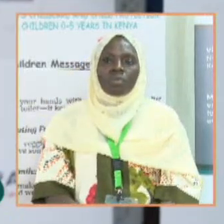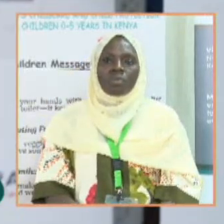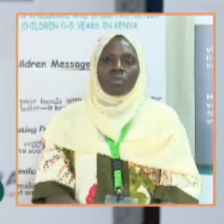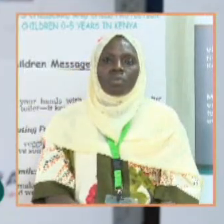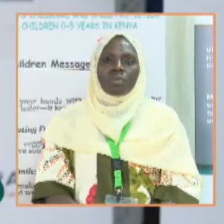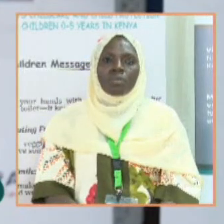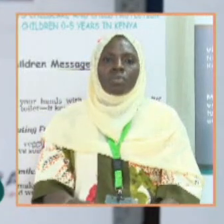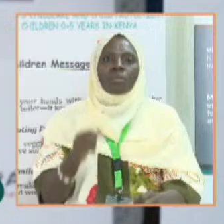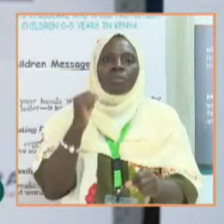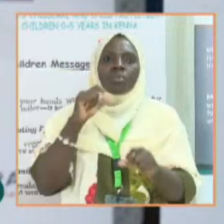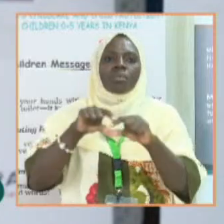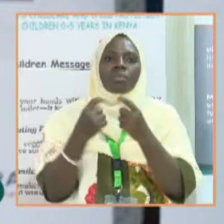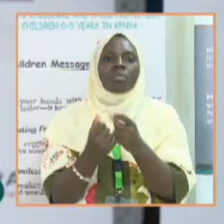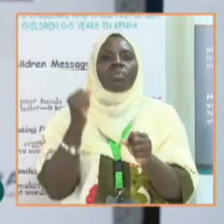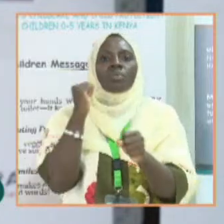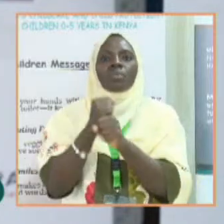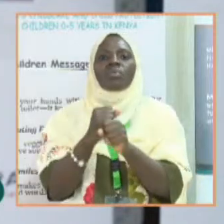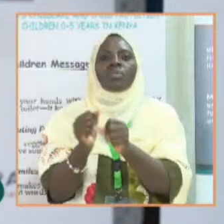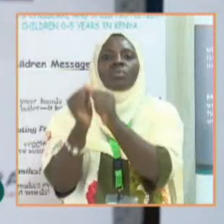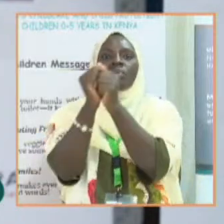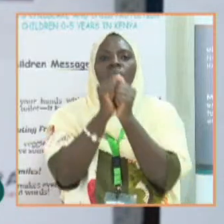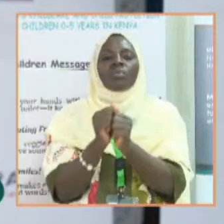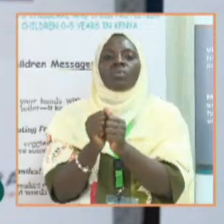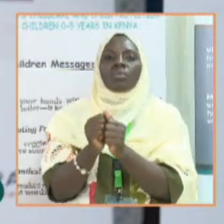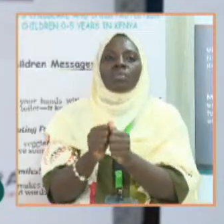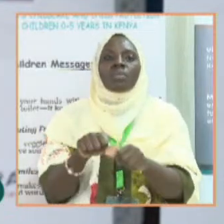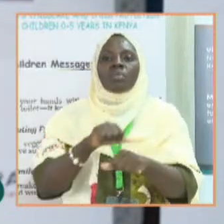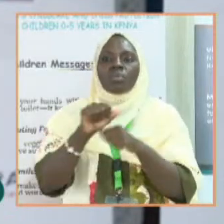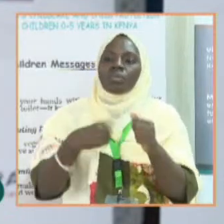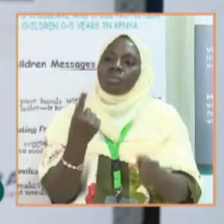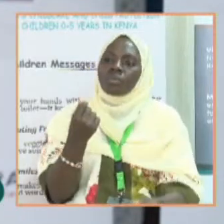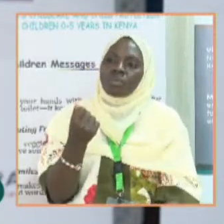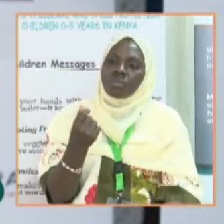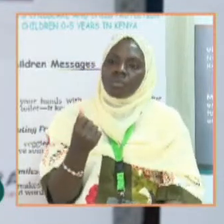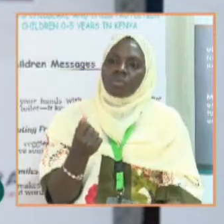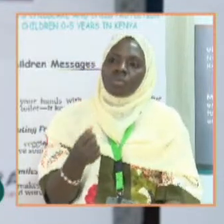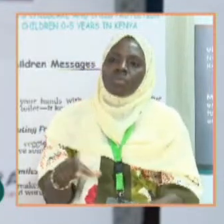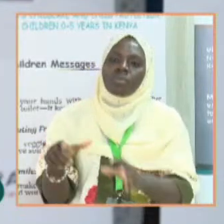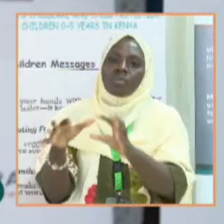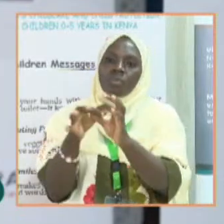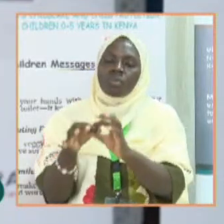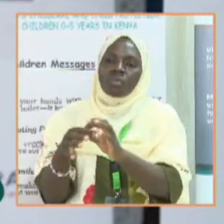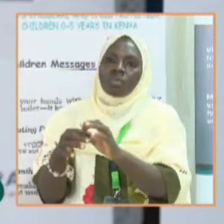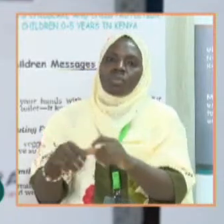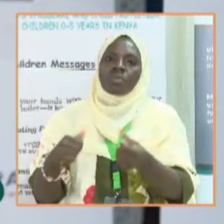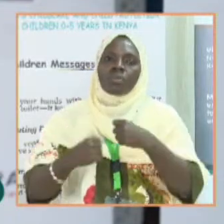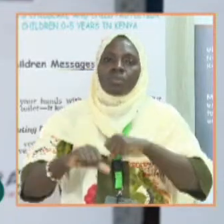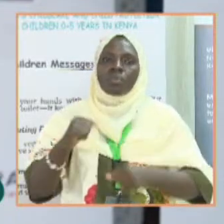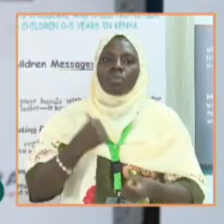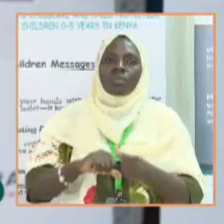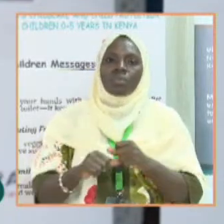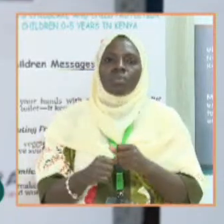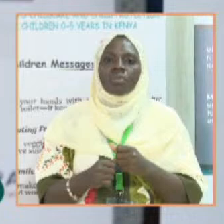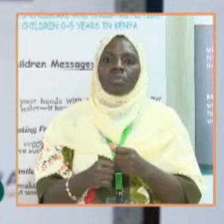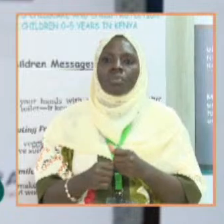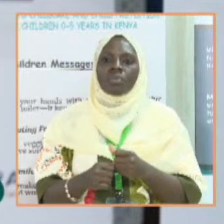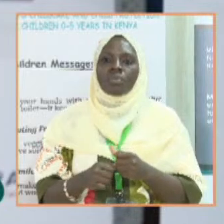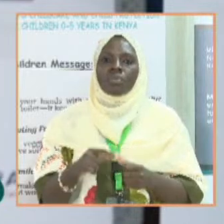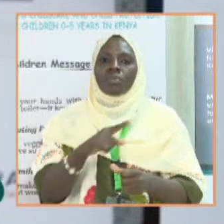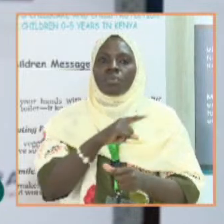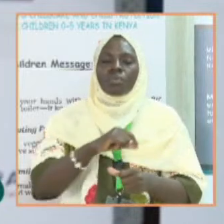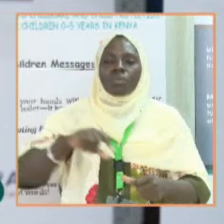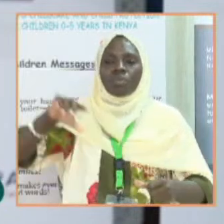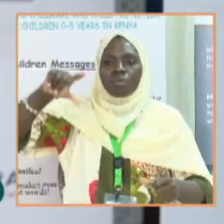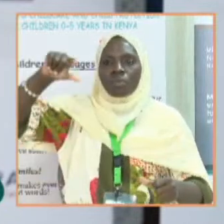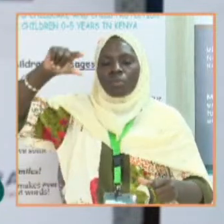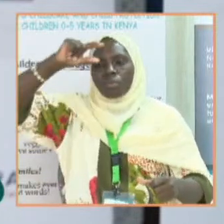partners or departments were coming in to do. On funding, on the collaboration activities, who funds the collaboration activities at the county level